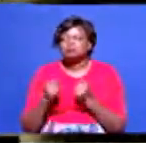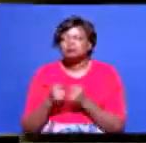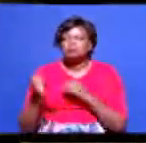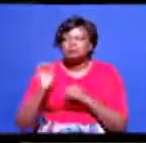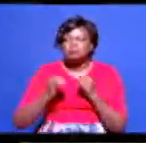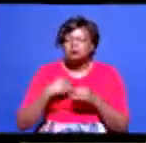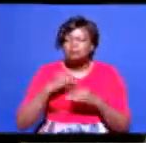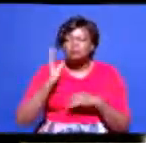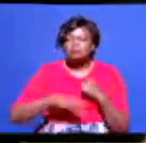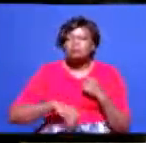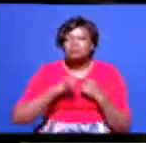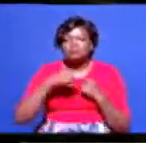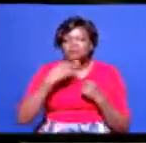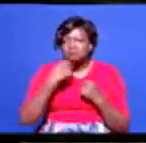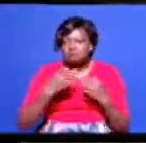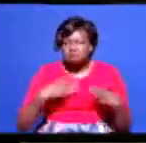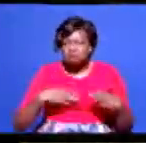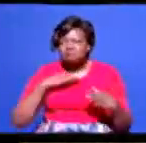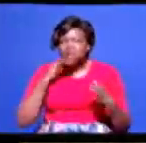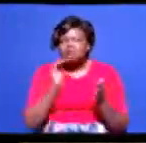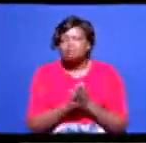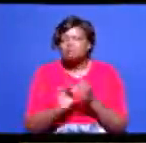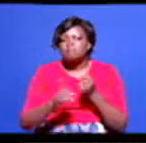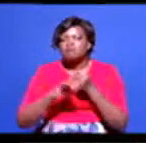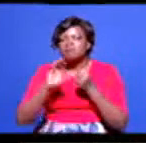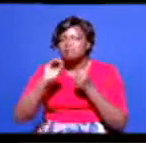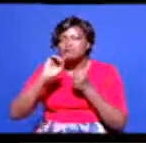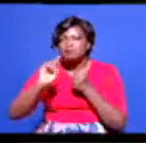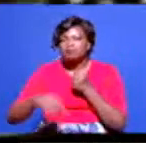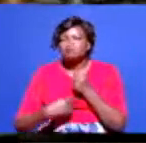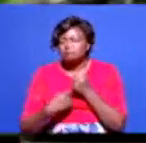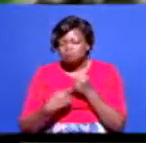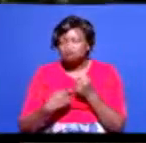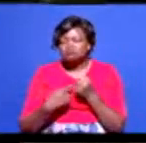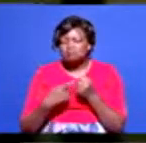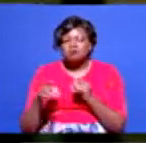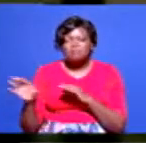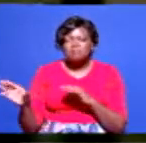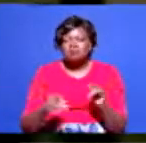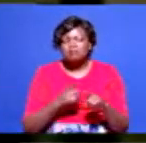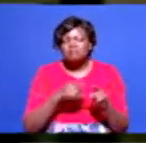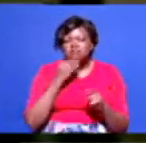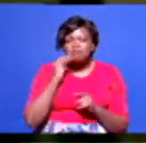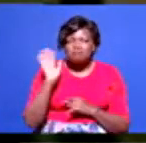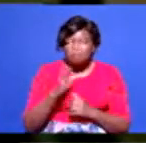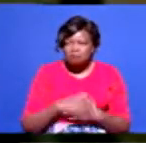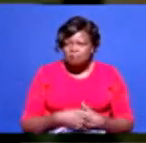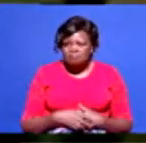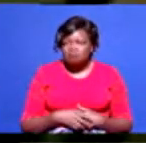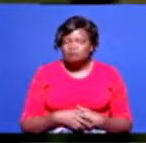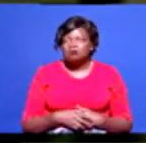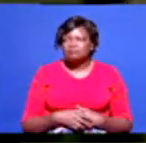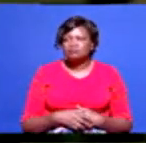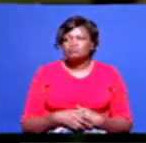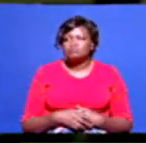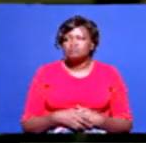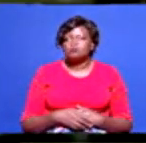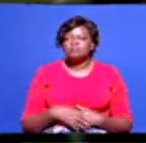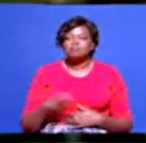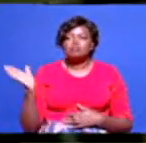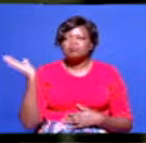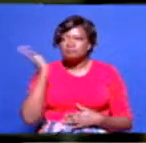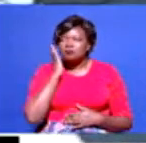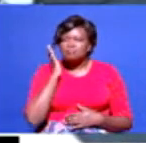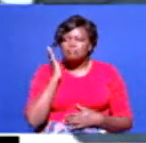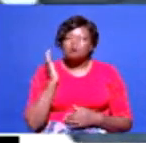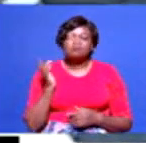1,500 people died and 650,000 others were displaced. Former UN Secretary General Kofi Annan mediated